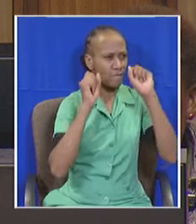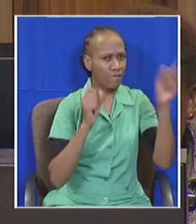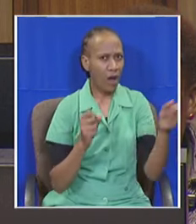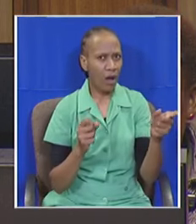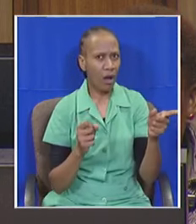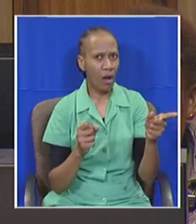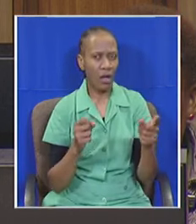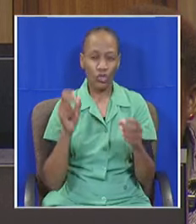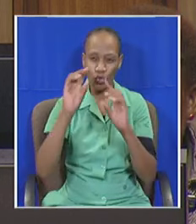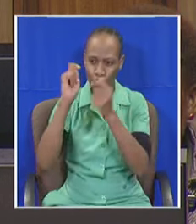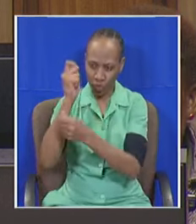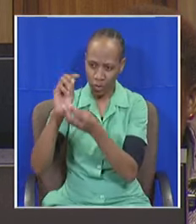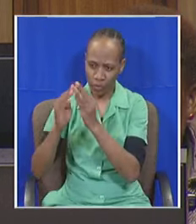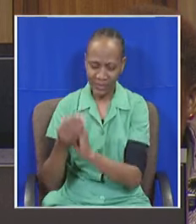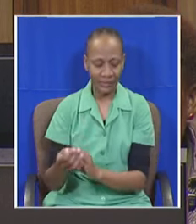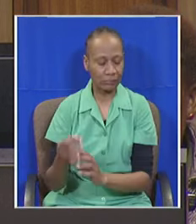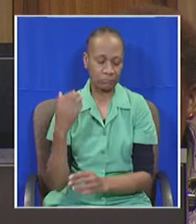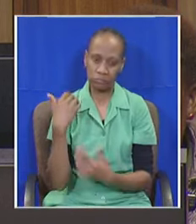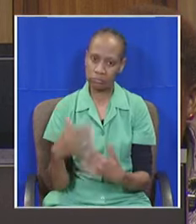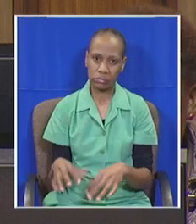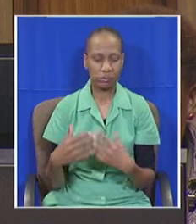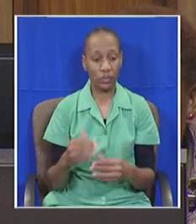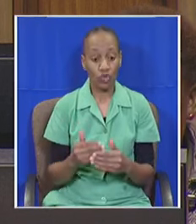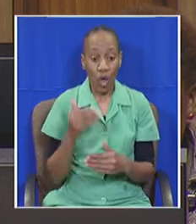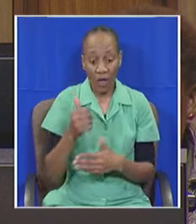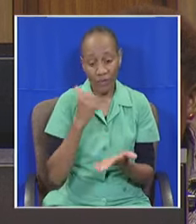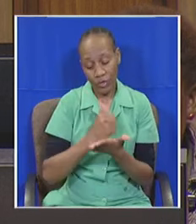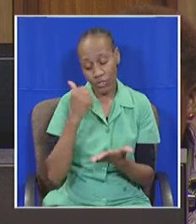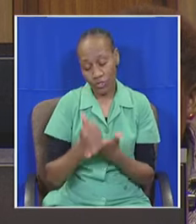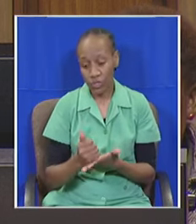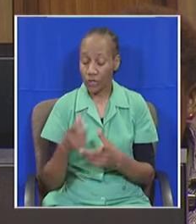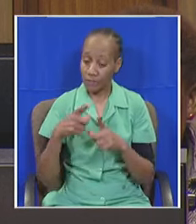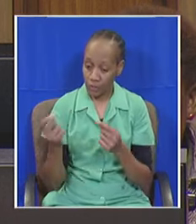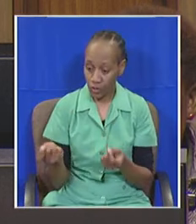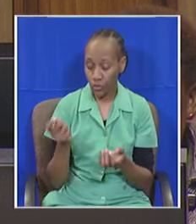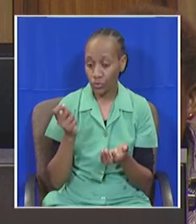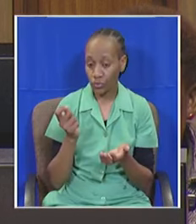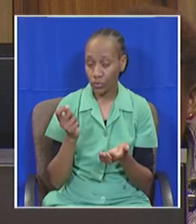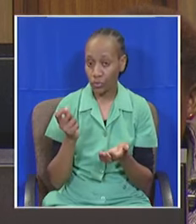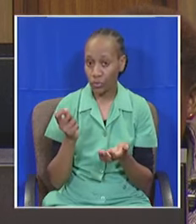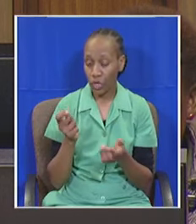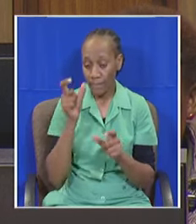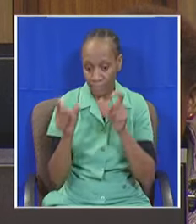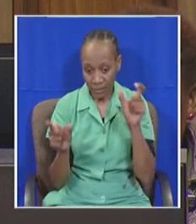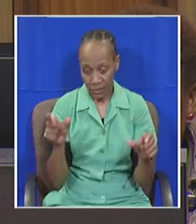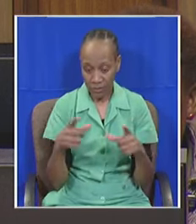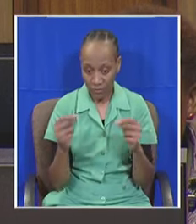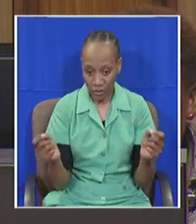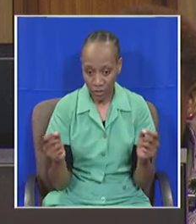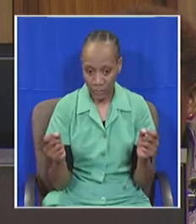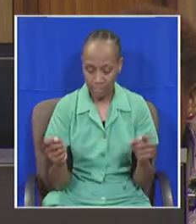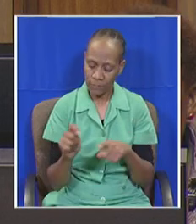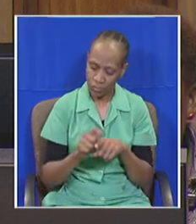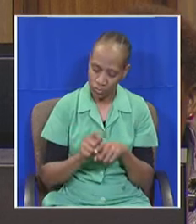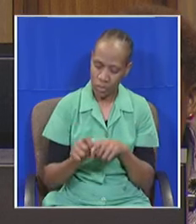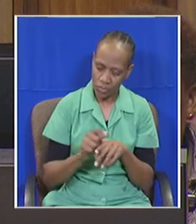rural areas. Therefore, after registration, registration students were